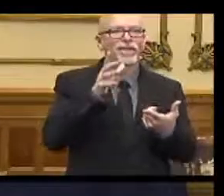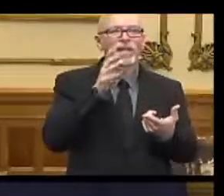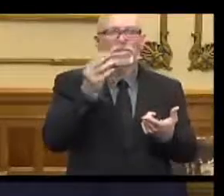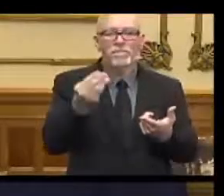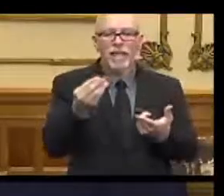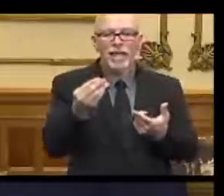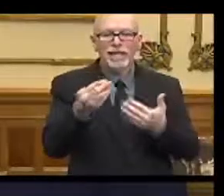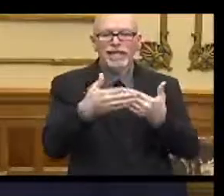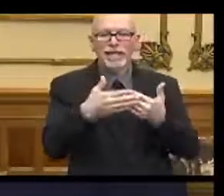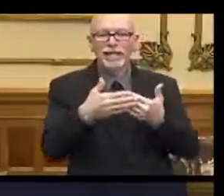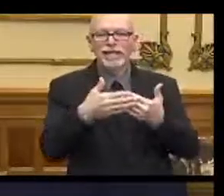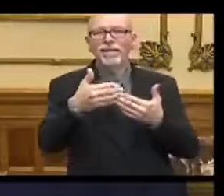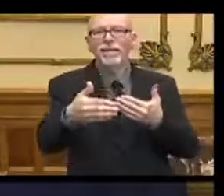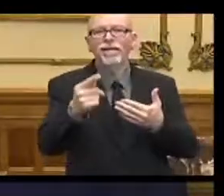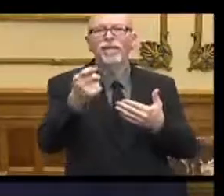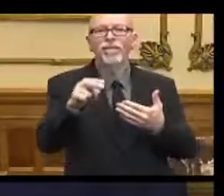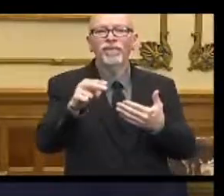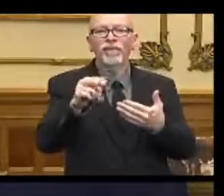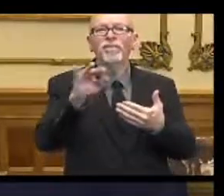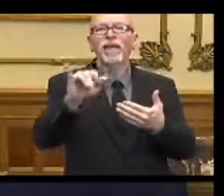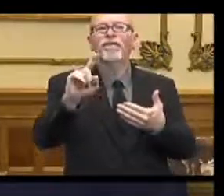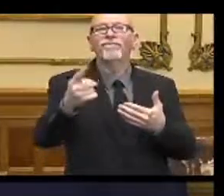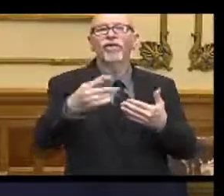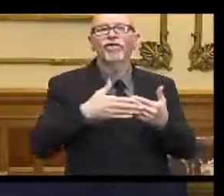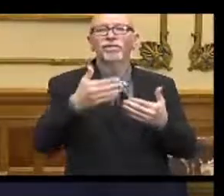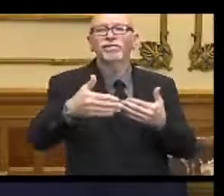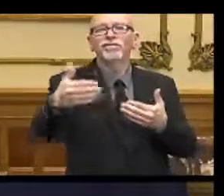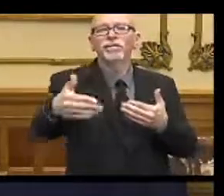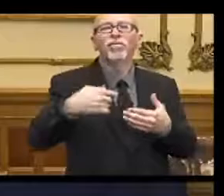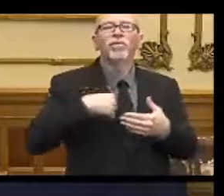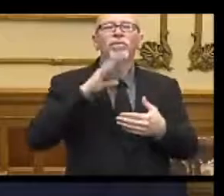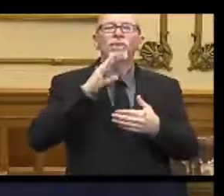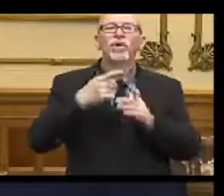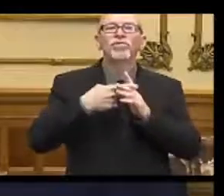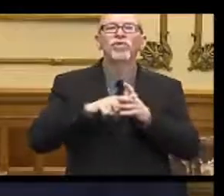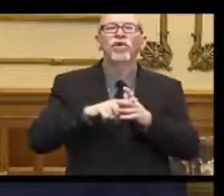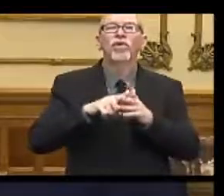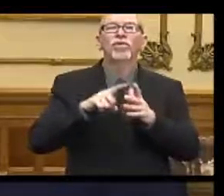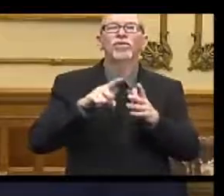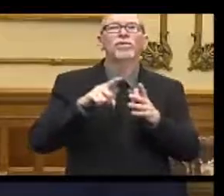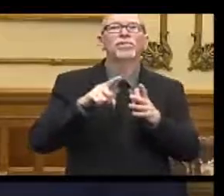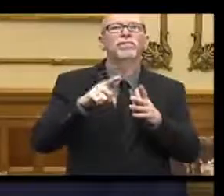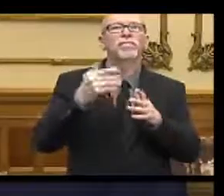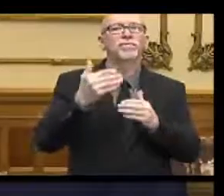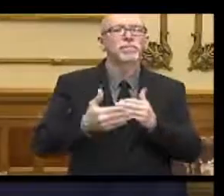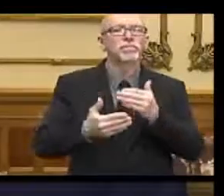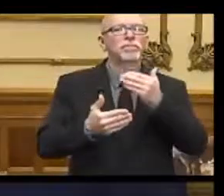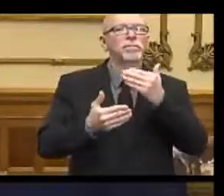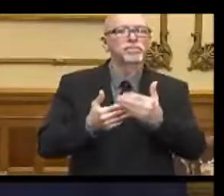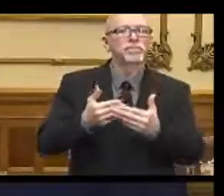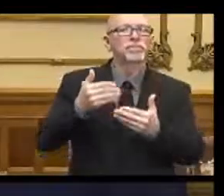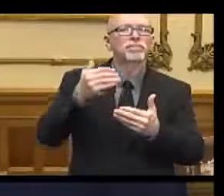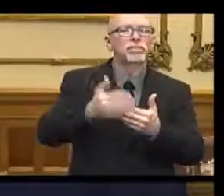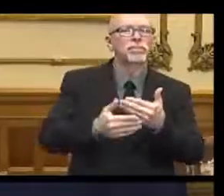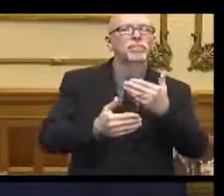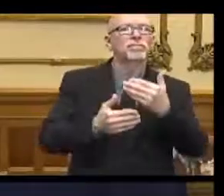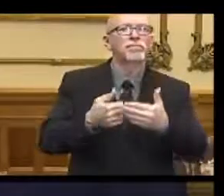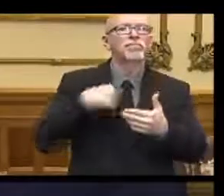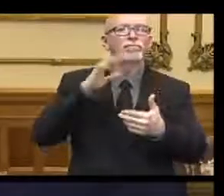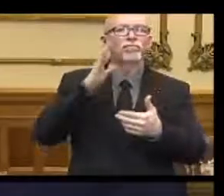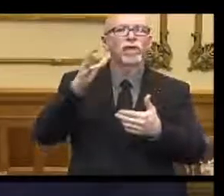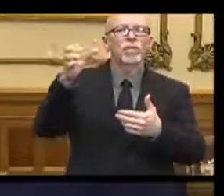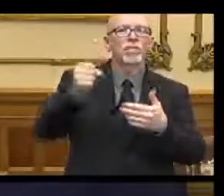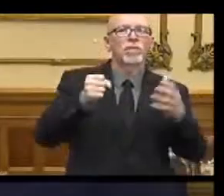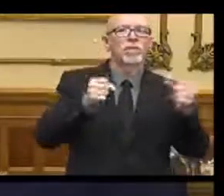Monday, and then until May 1st as we start to very methodically pull more and more